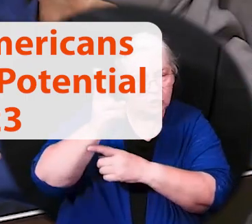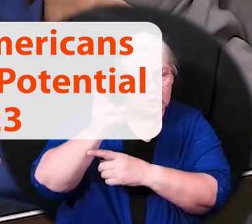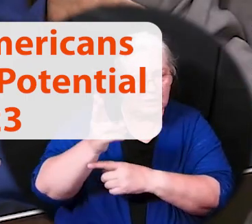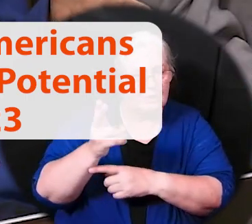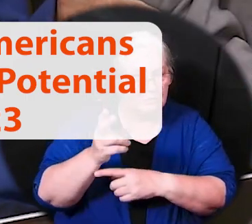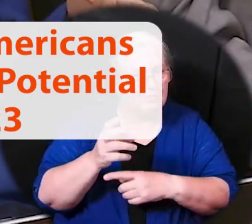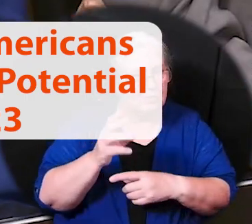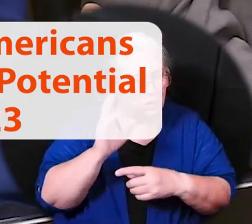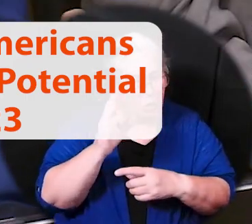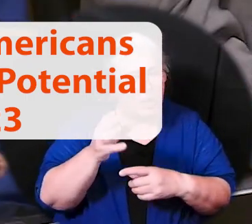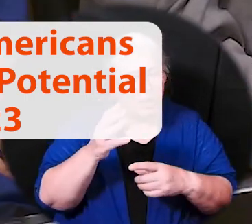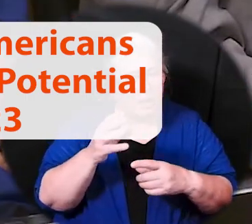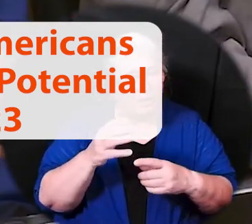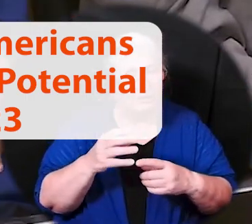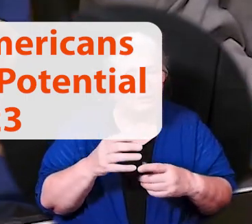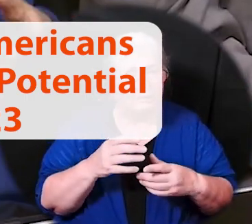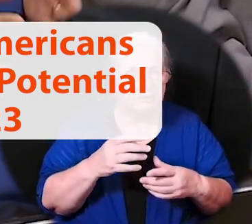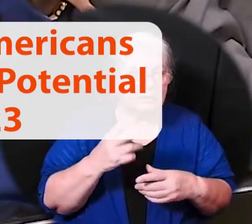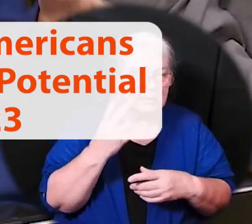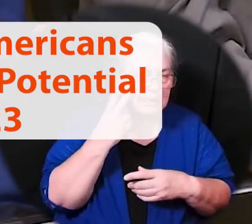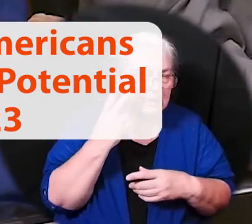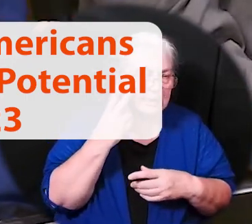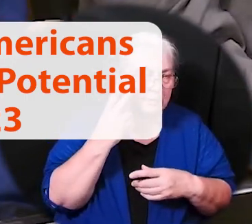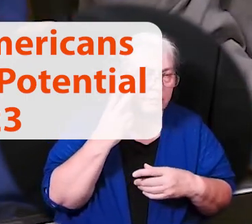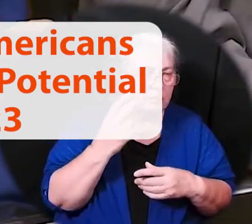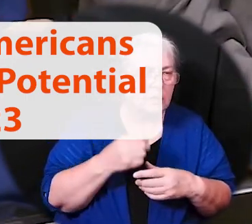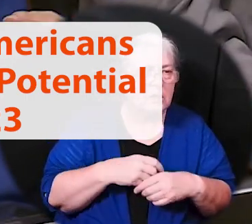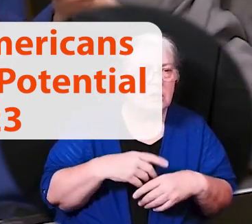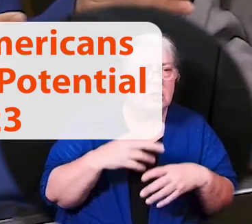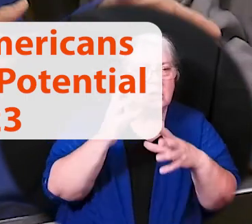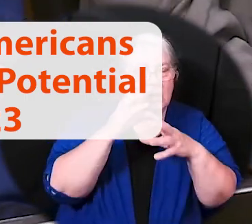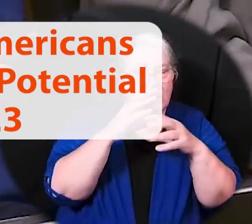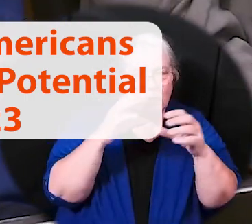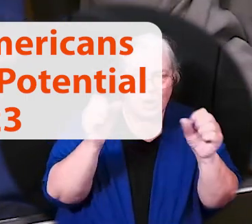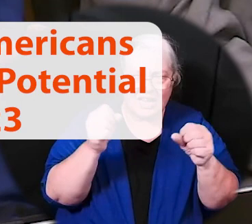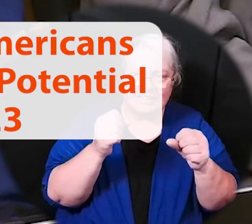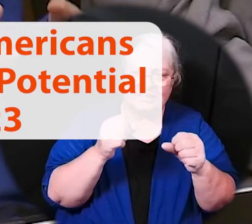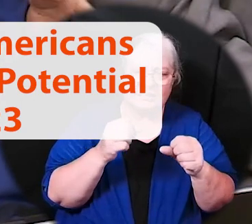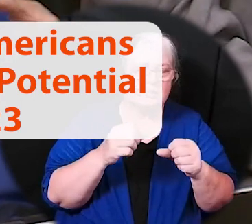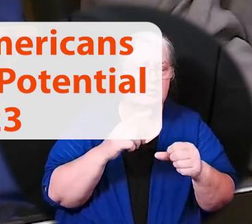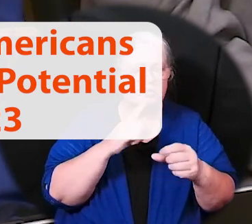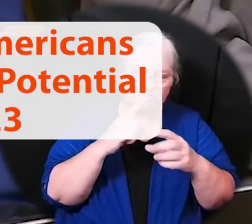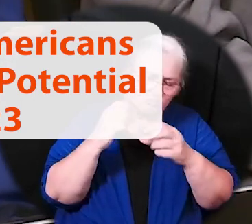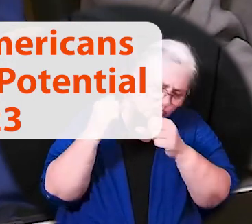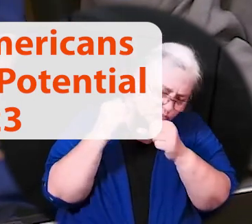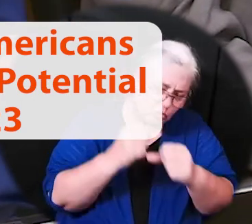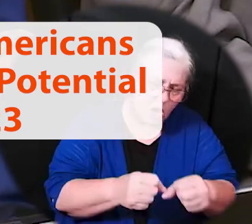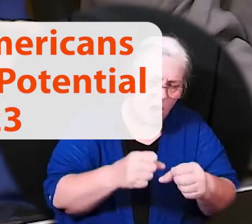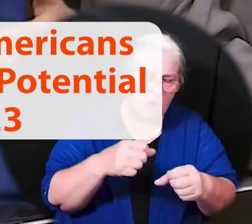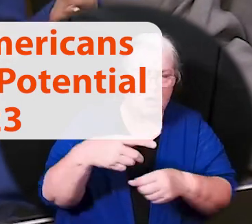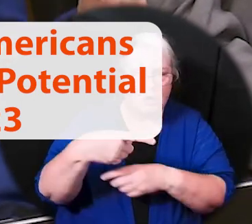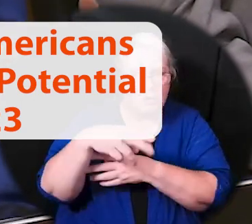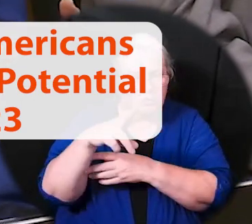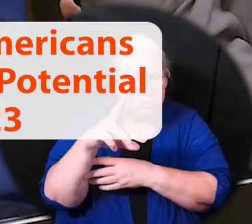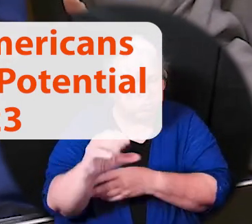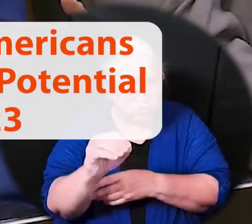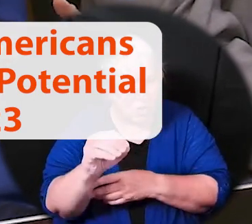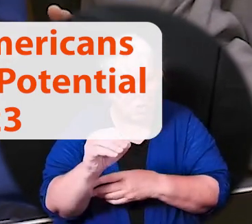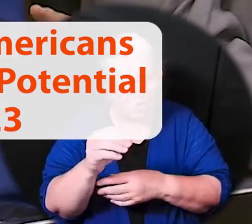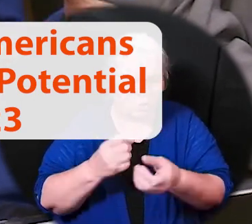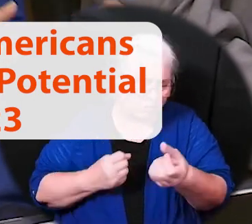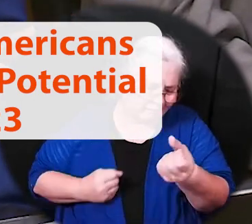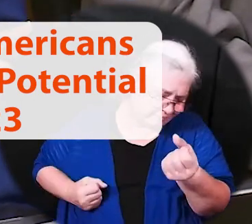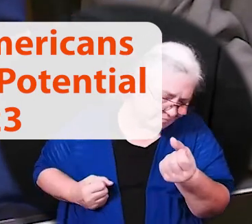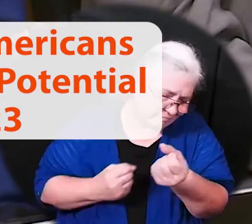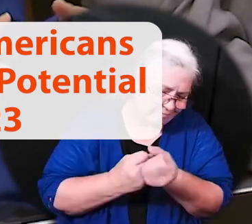The White House has made it very clear that it's on Republicans to avoid the government shutdown, not on the White House, but our latest polling shows that